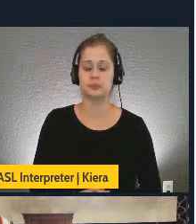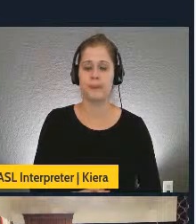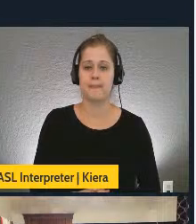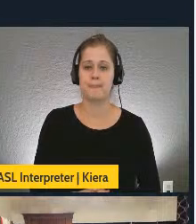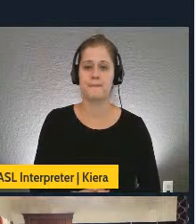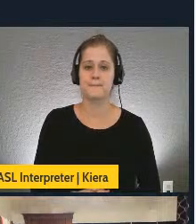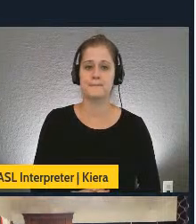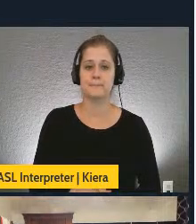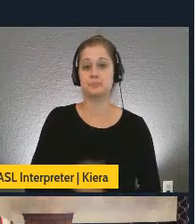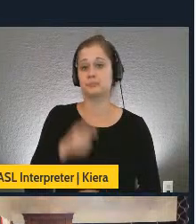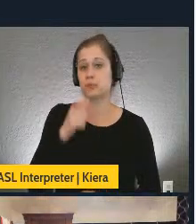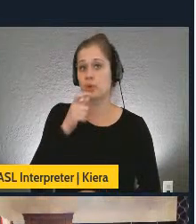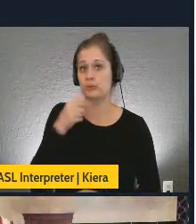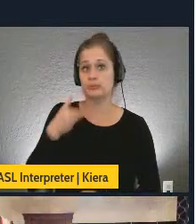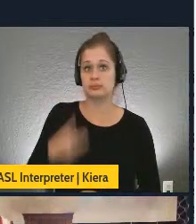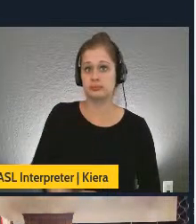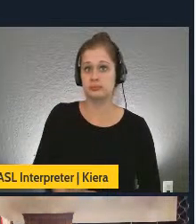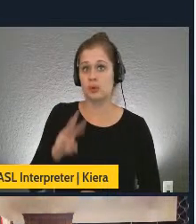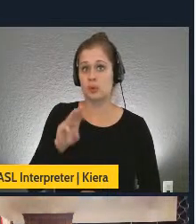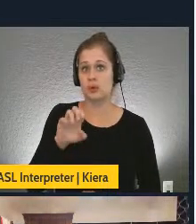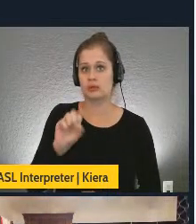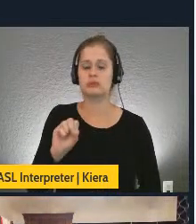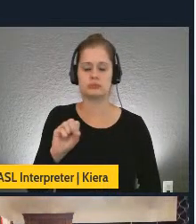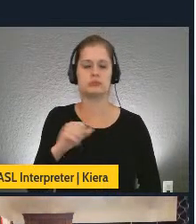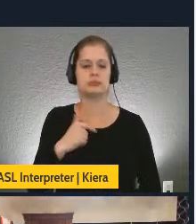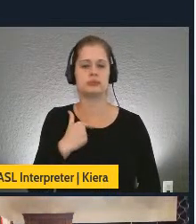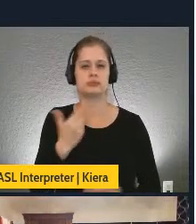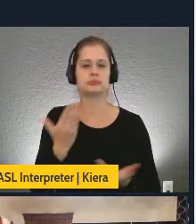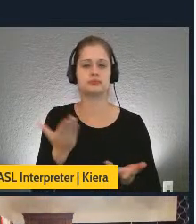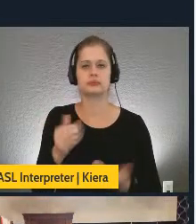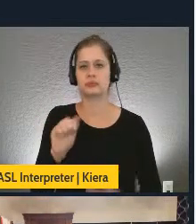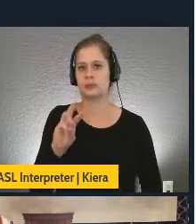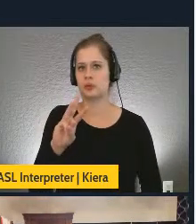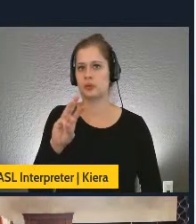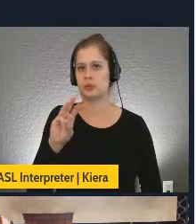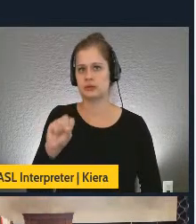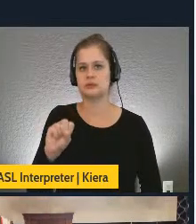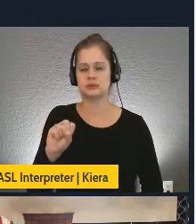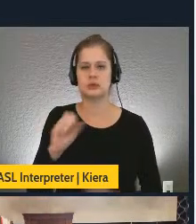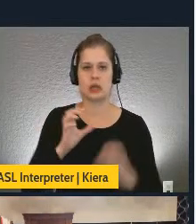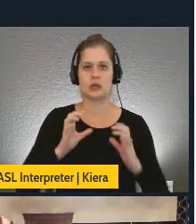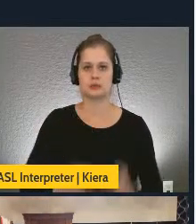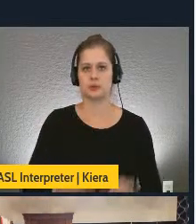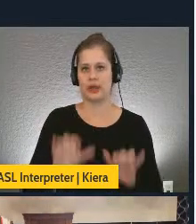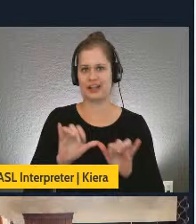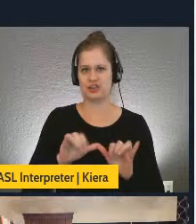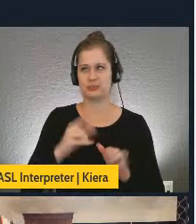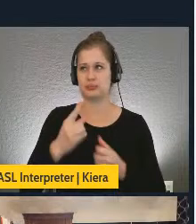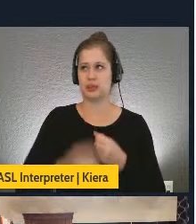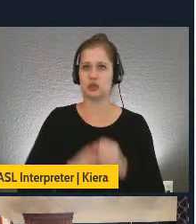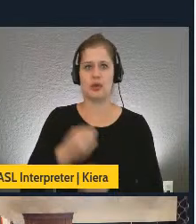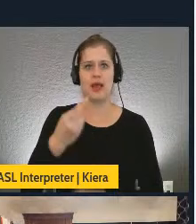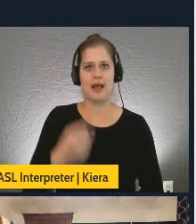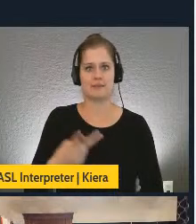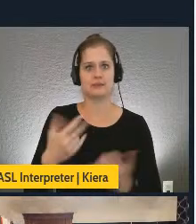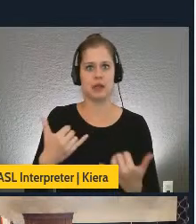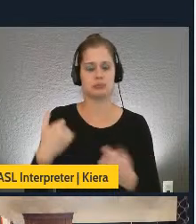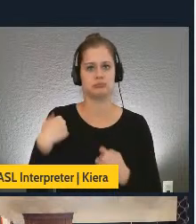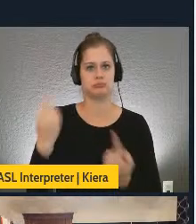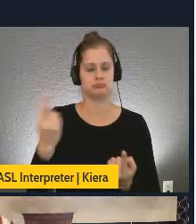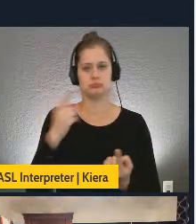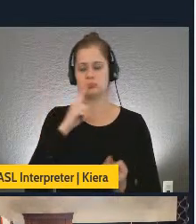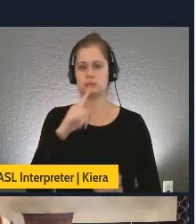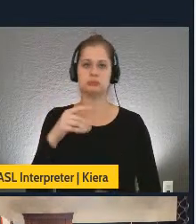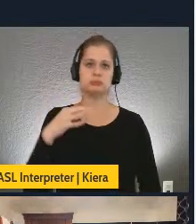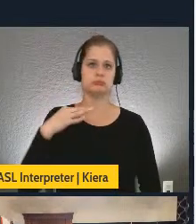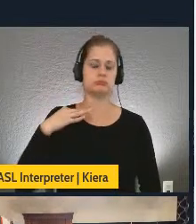A little bit about me. I've been at AWS Customer Engineering for about 1.5 years now. It's really rewarding,